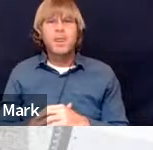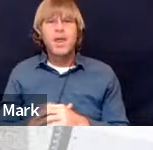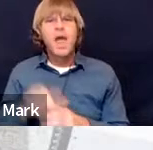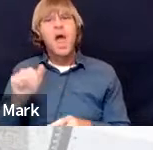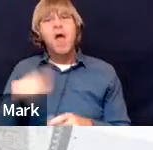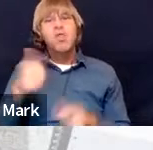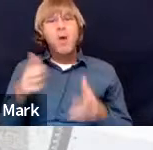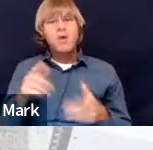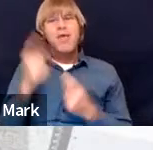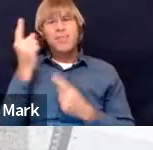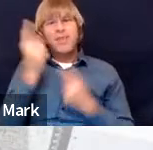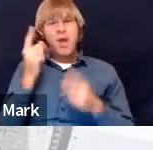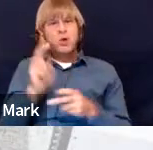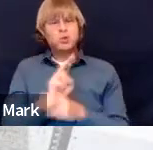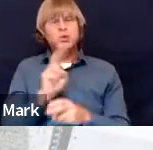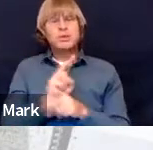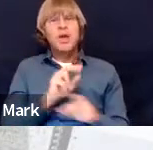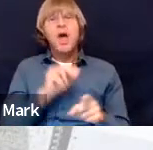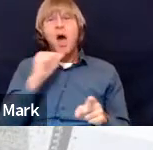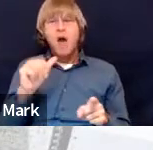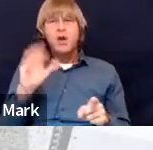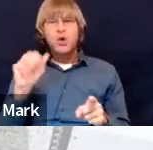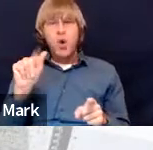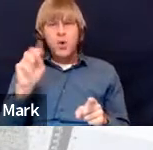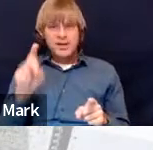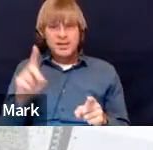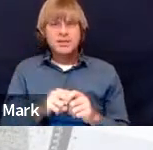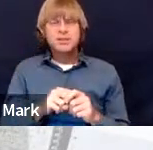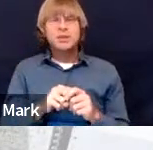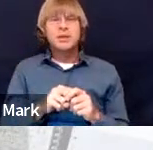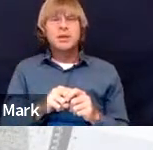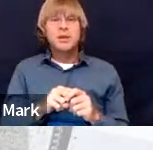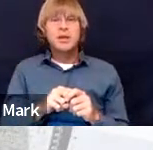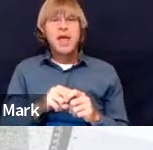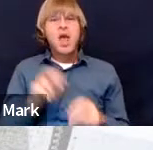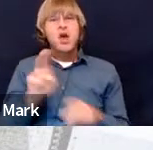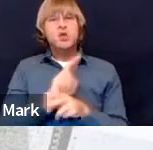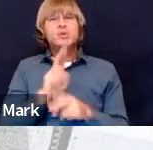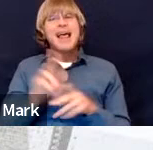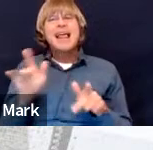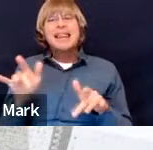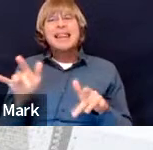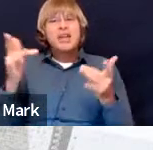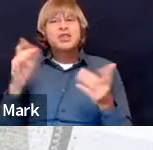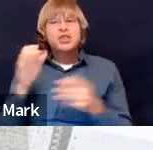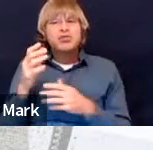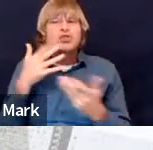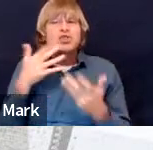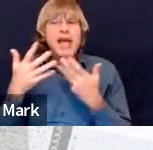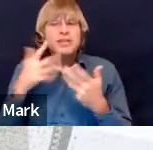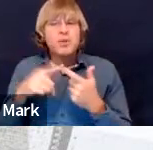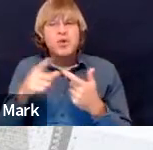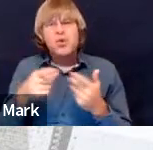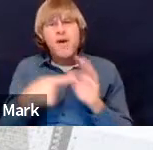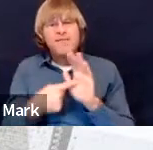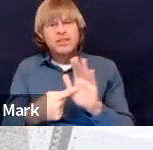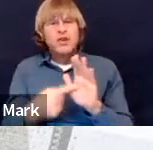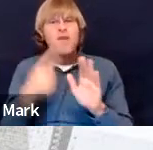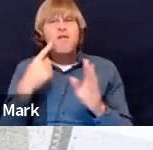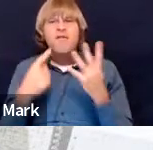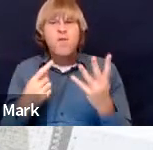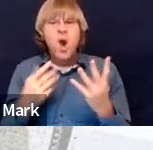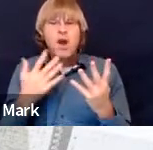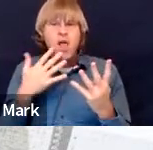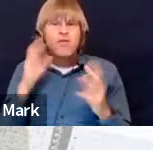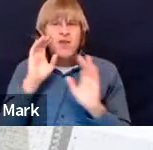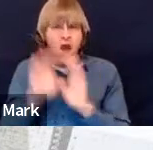Another way to think about using uncoated text and cover papers, use lighter shades when you're featuring for color